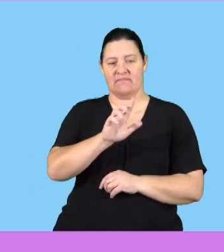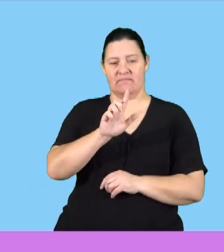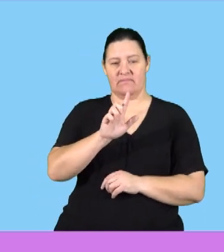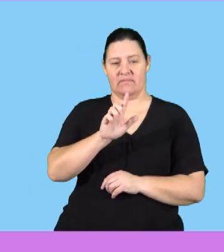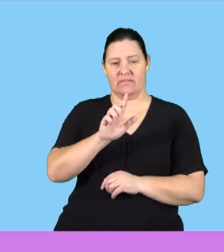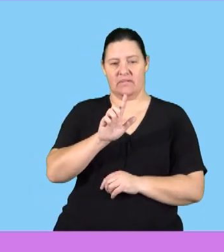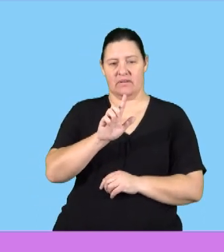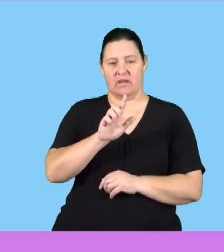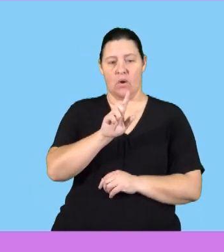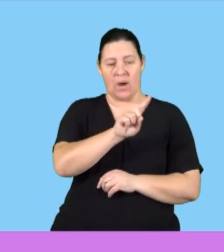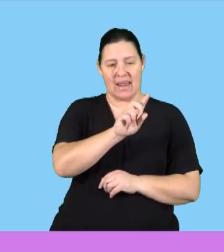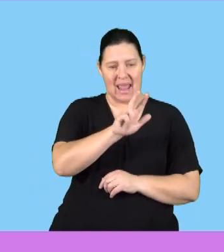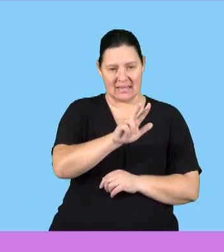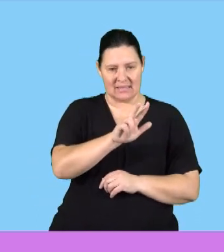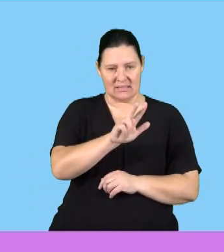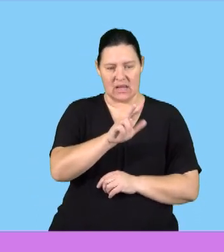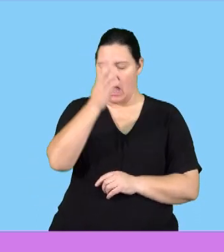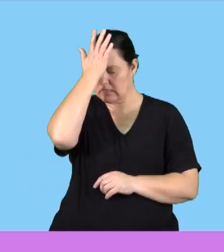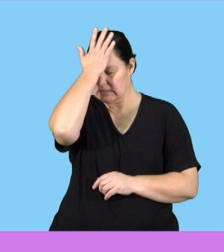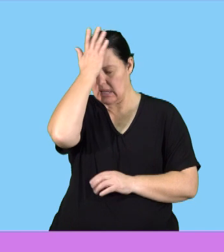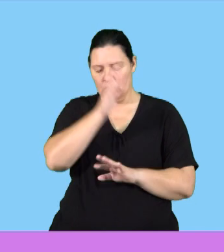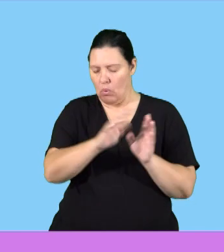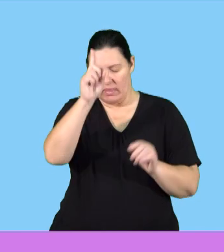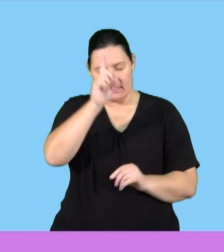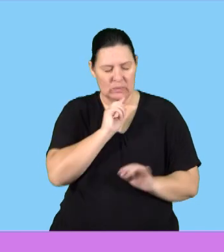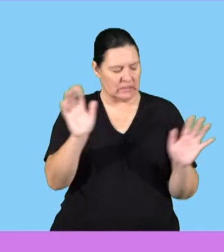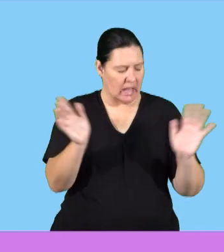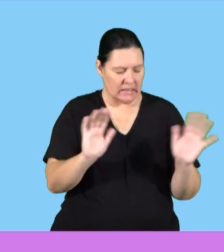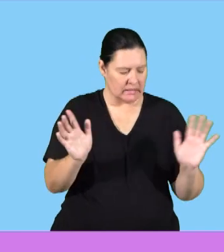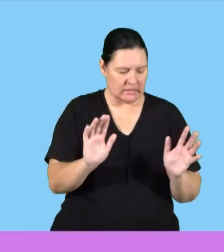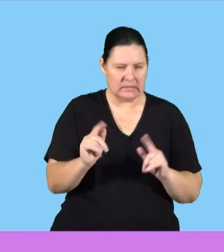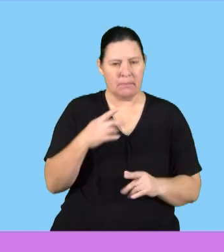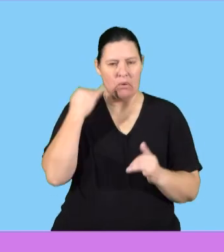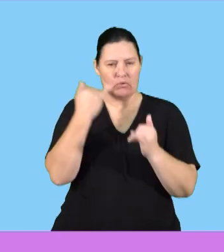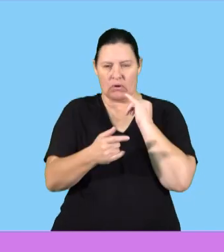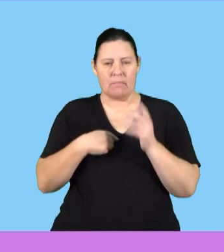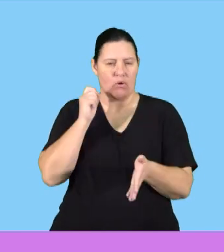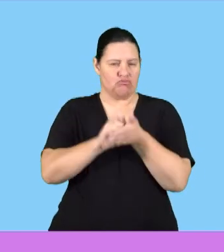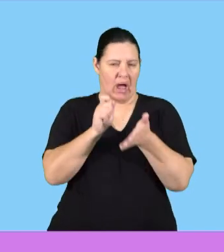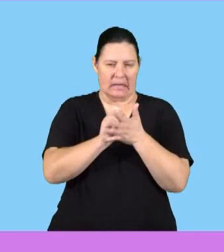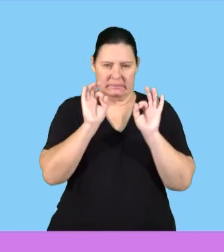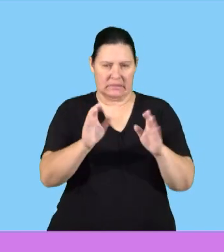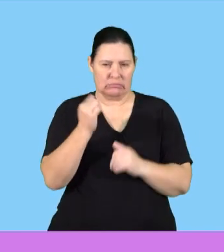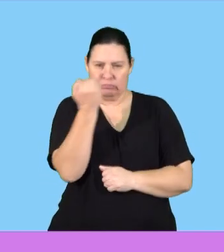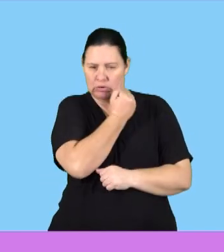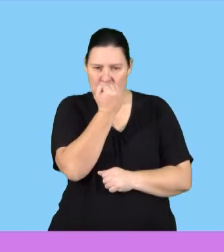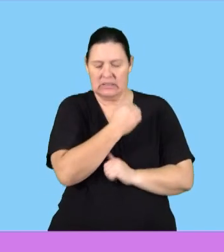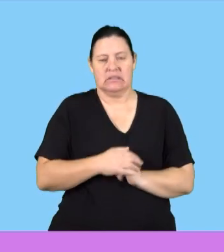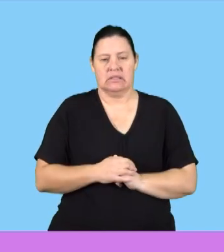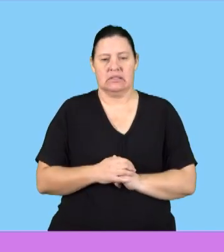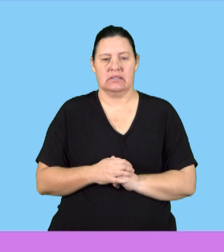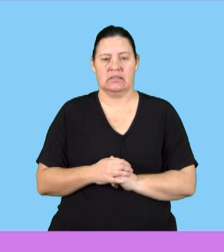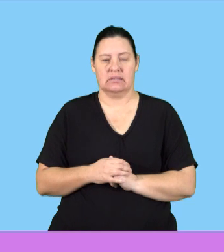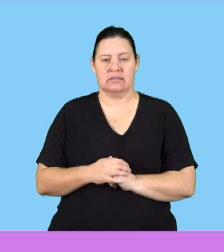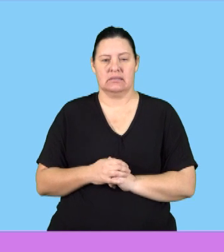1,800 and, I'm sorry, it's 18,000, not 1,000. Just want to group this correctly.